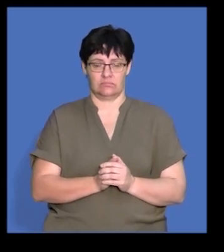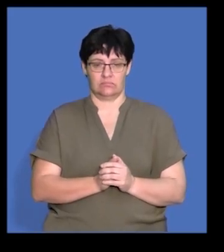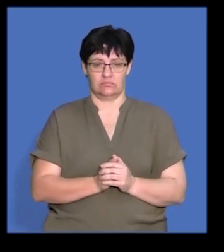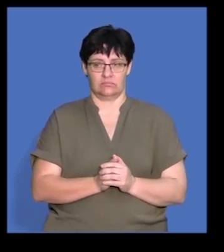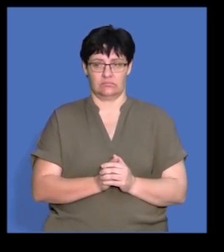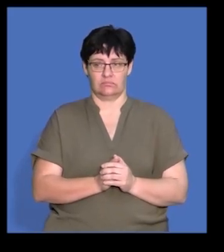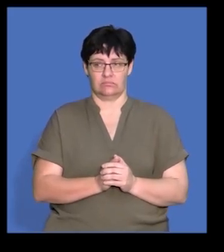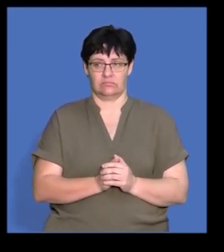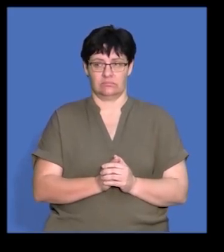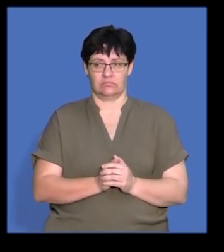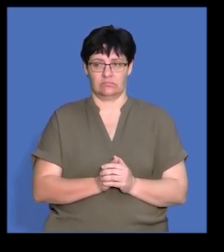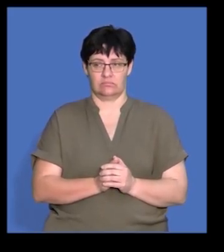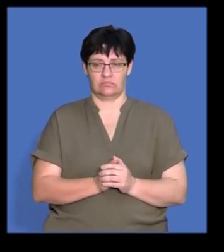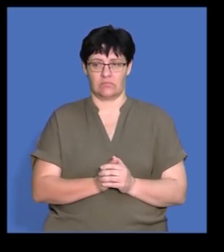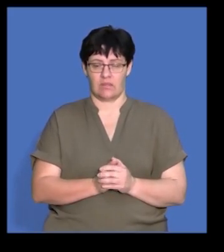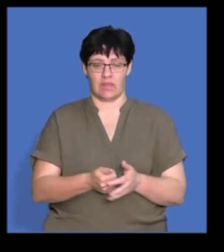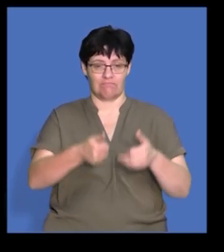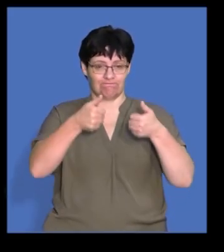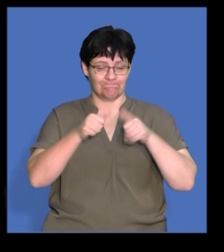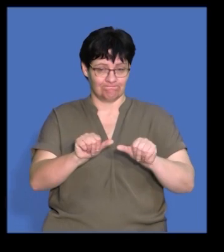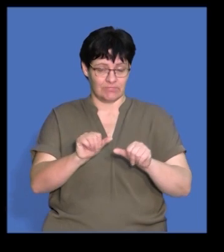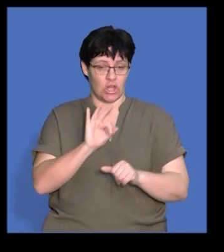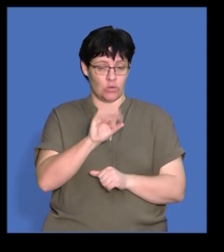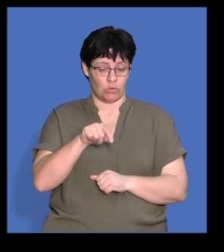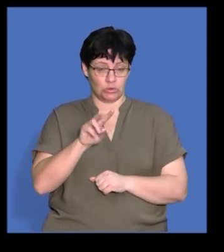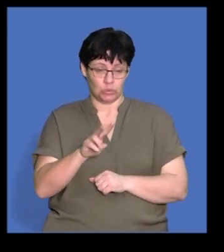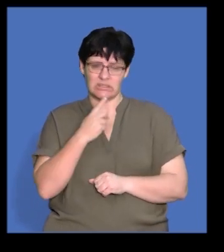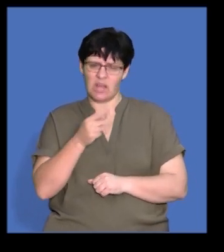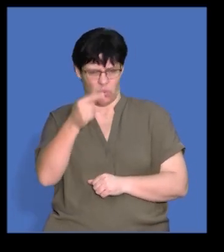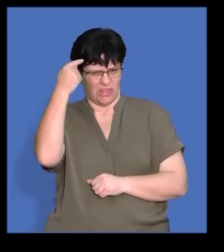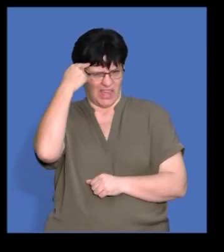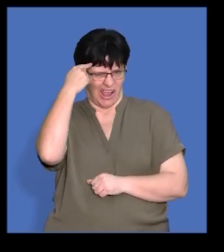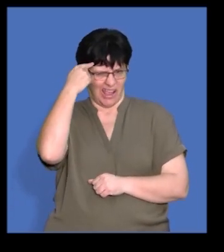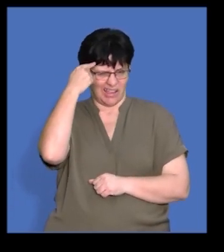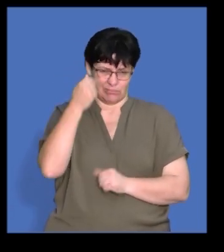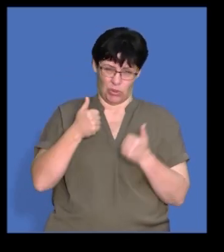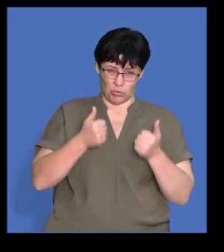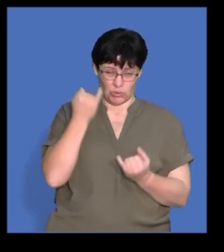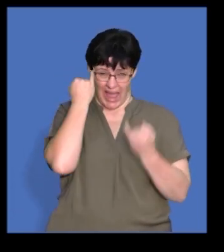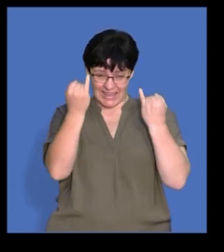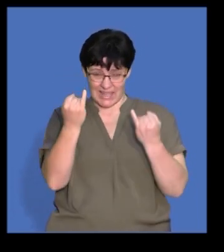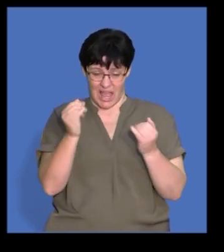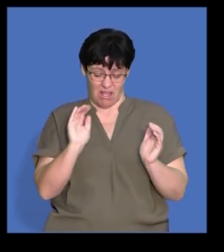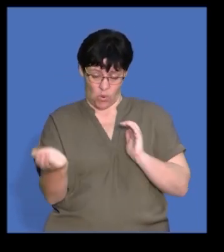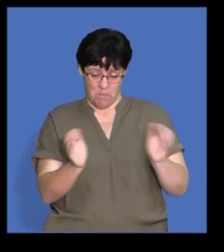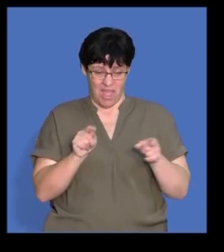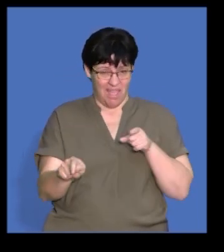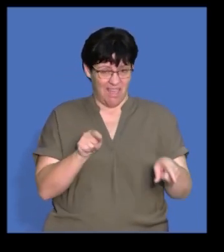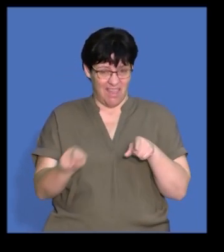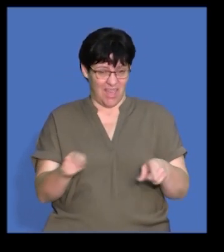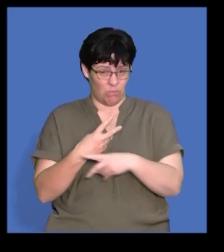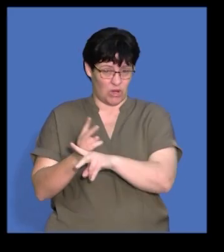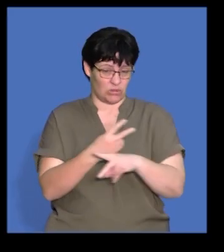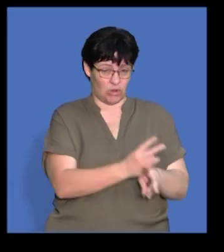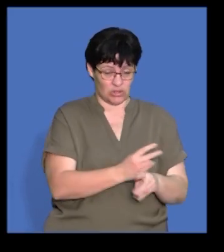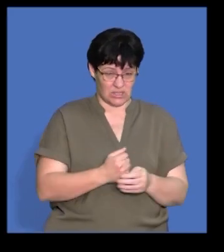Then we move on to the next part of the question, which says, do you actually think that it was a good idea for her to compare the production of the